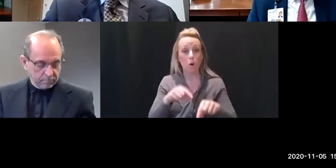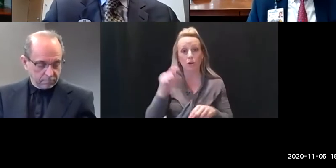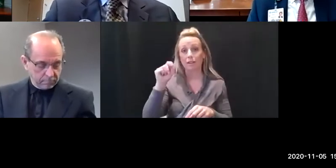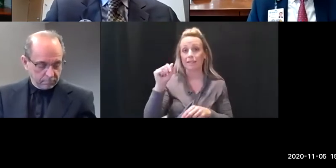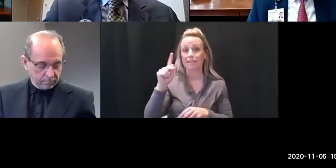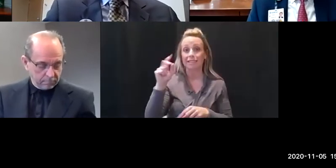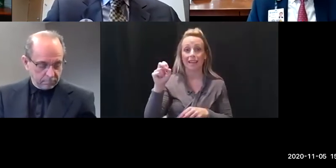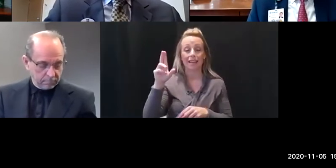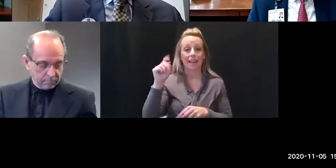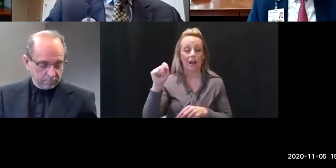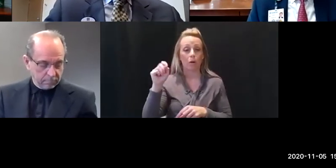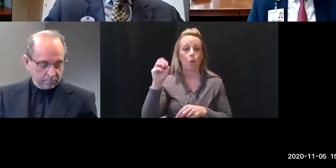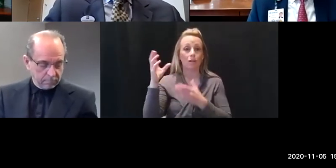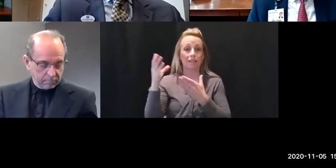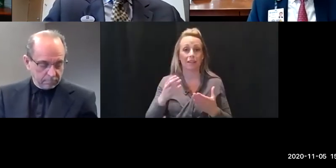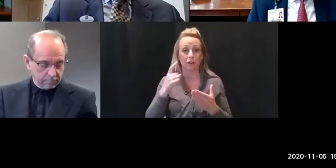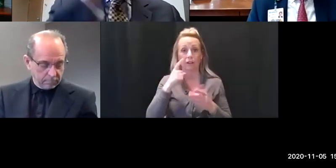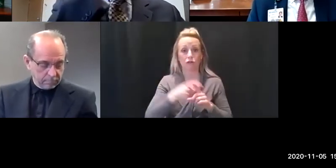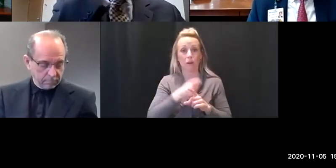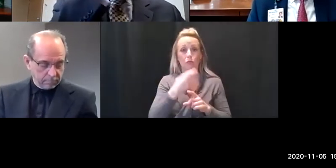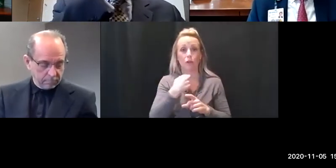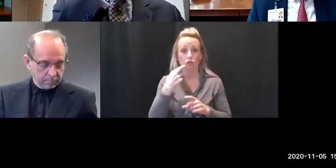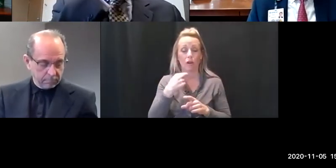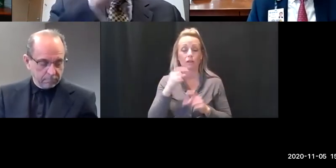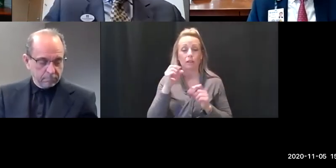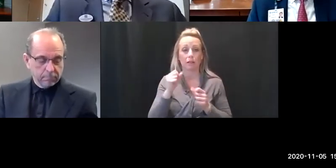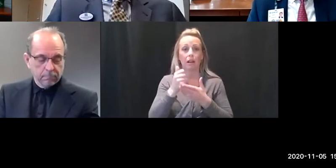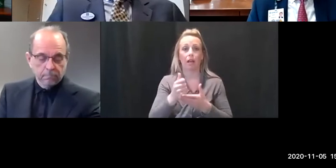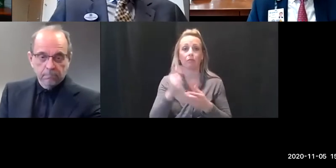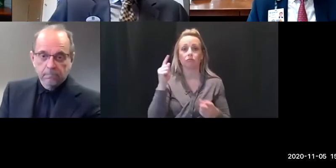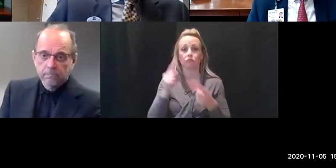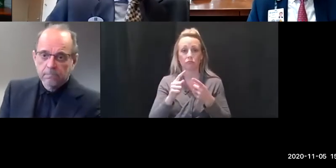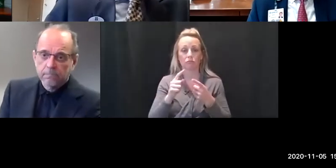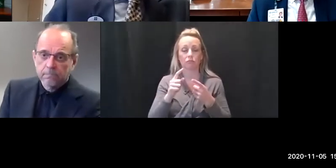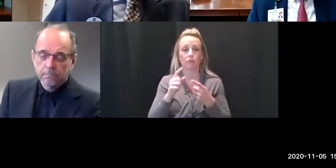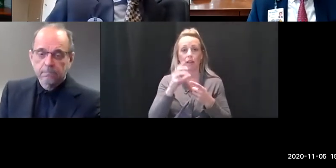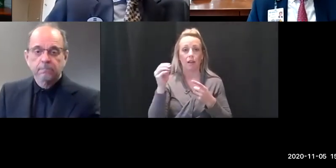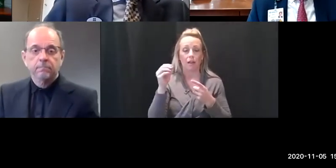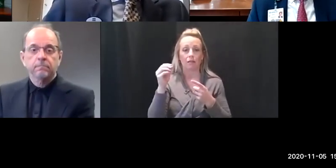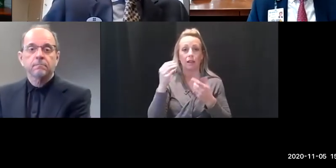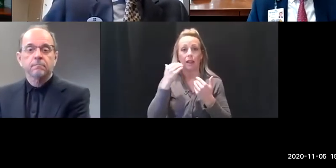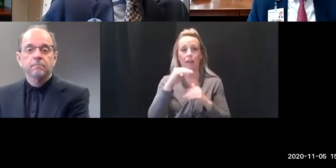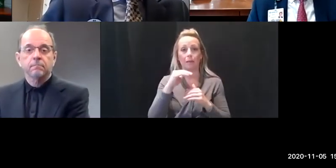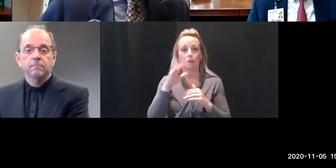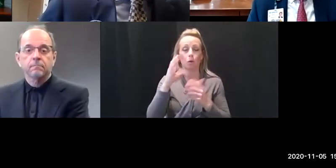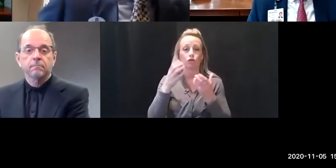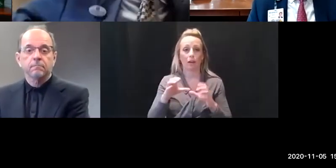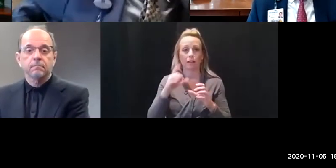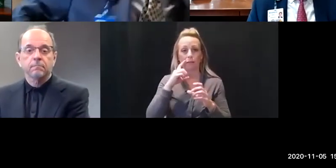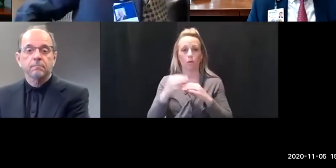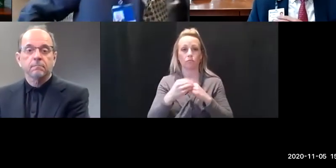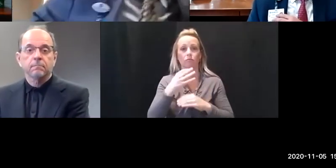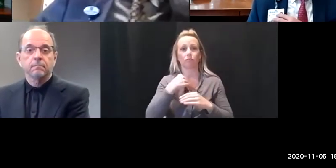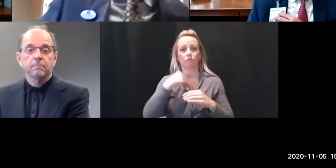lifeline they need while still reducing your chances of contracting the virus. Thank you, and now I will give it over to